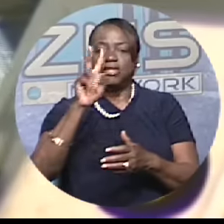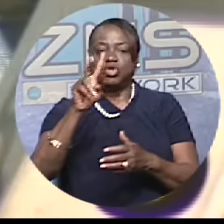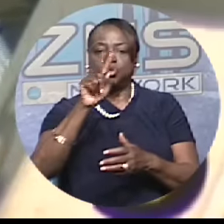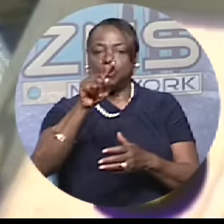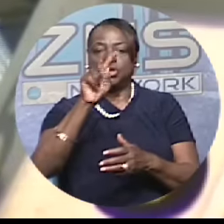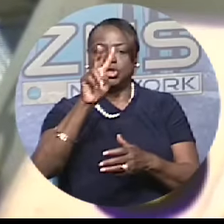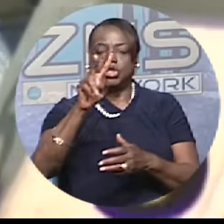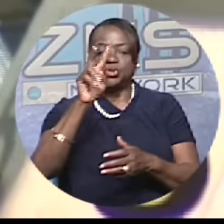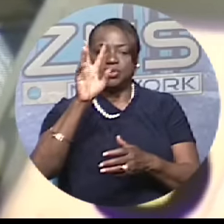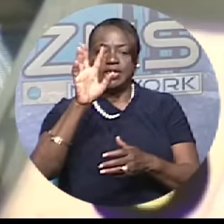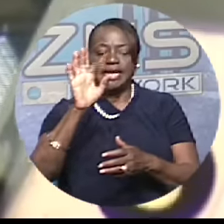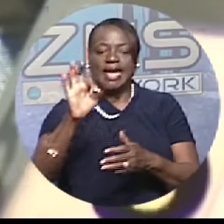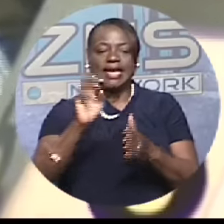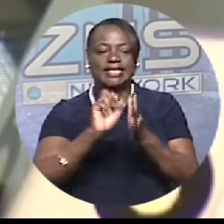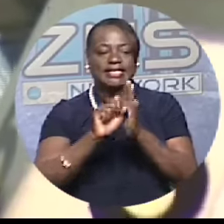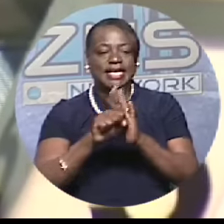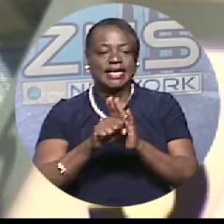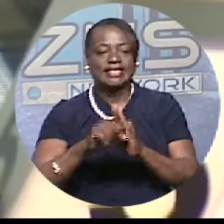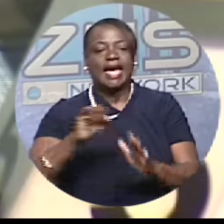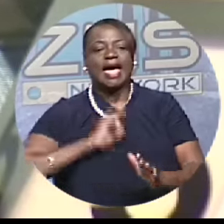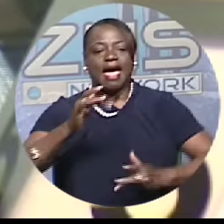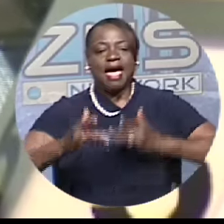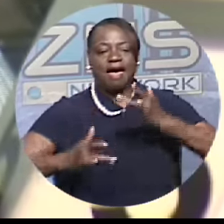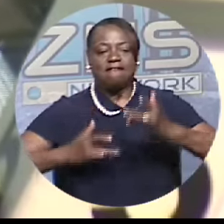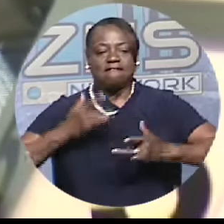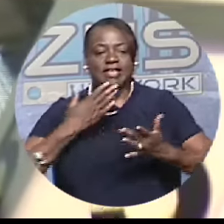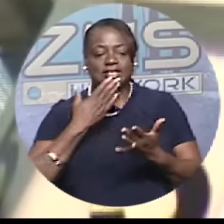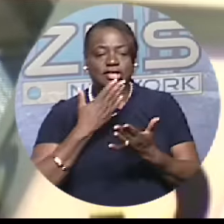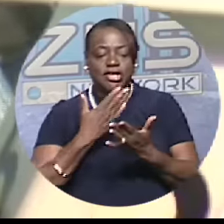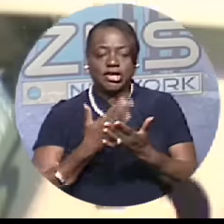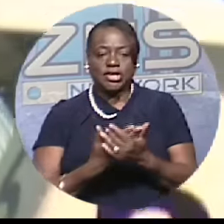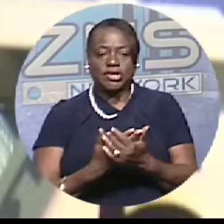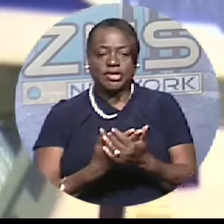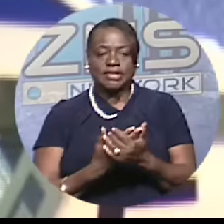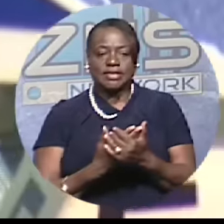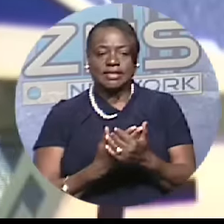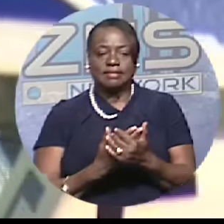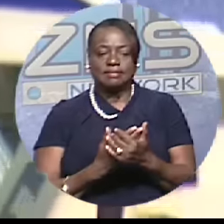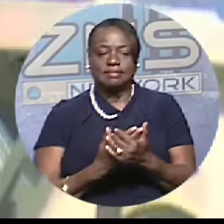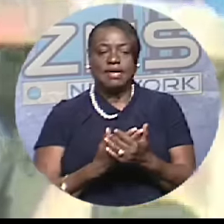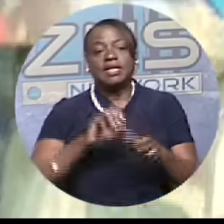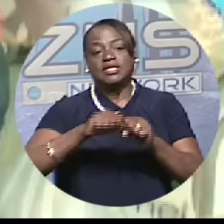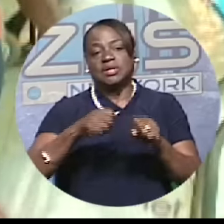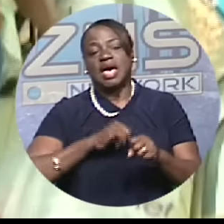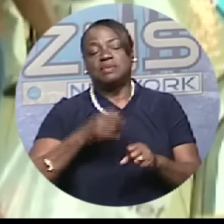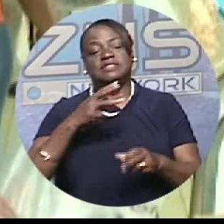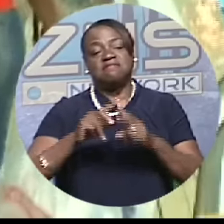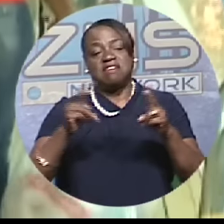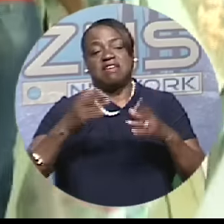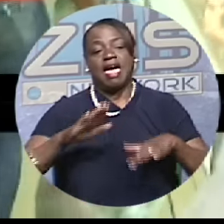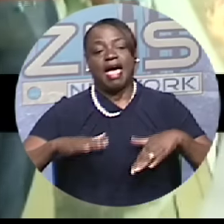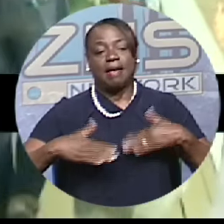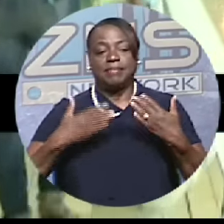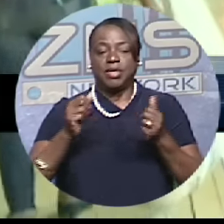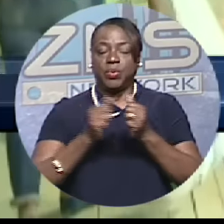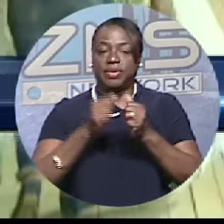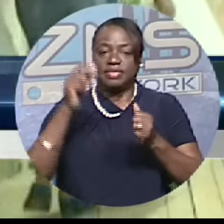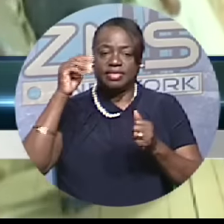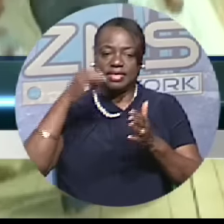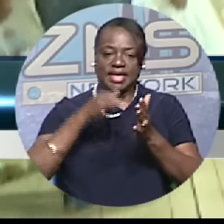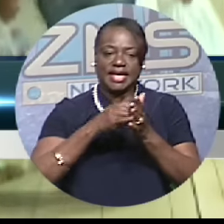52.29 seconds. It felt good. It was a PB by about half a second, so I was very happy with it. Good